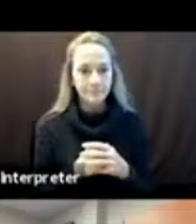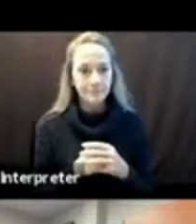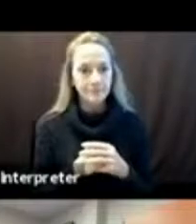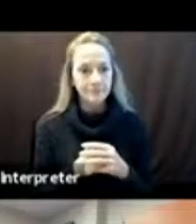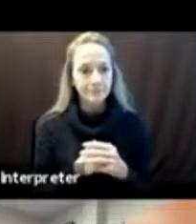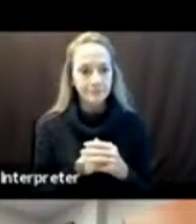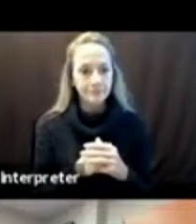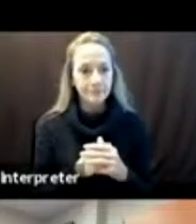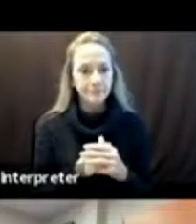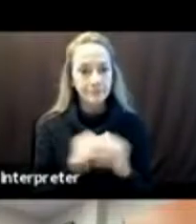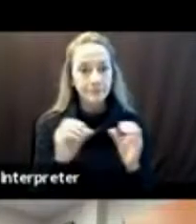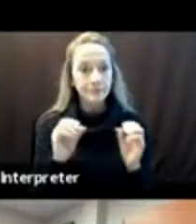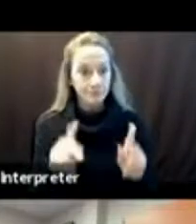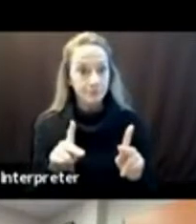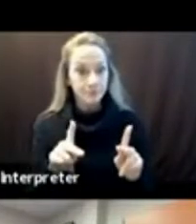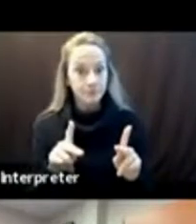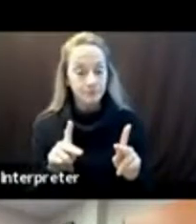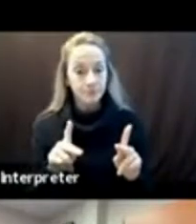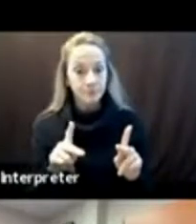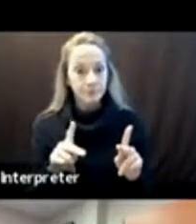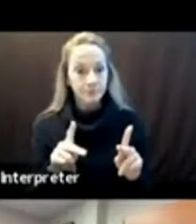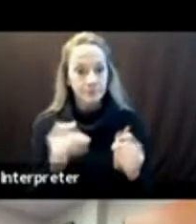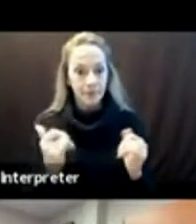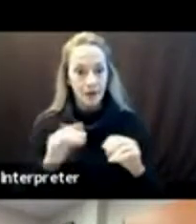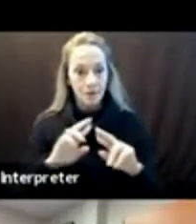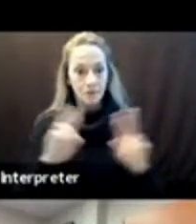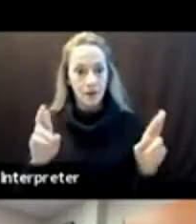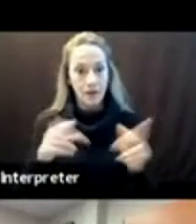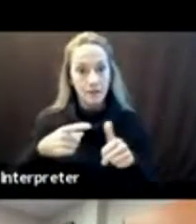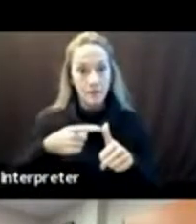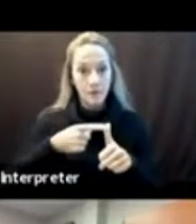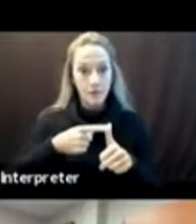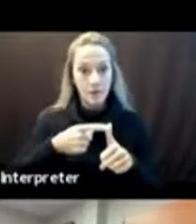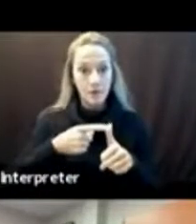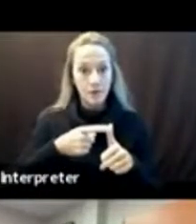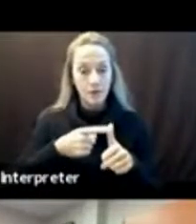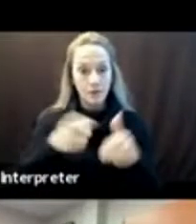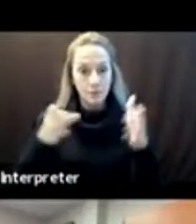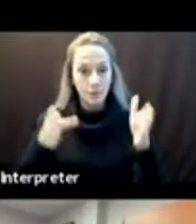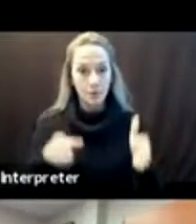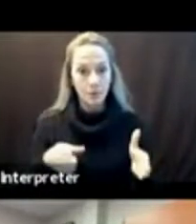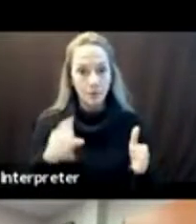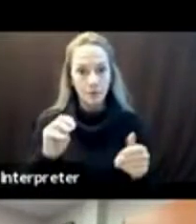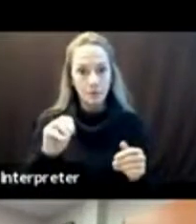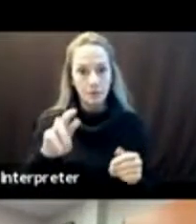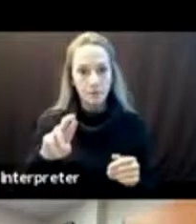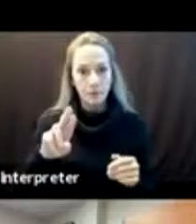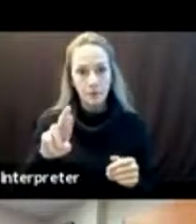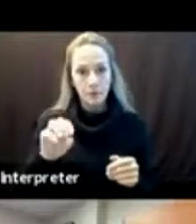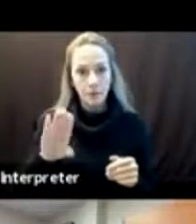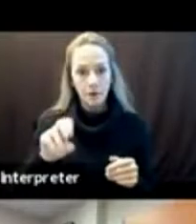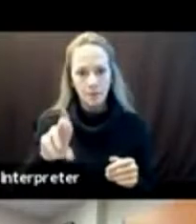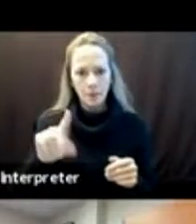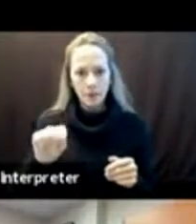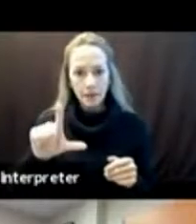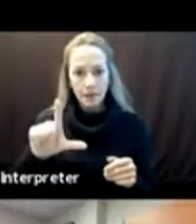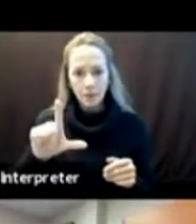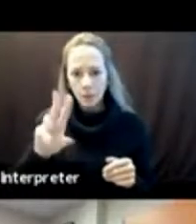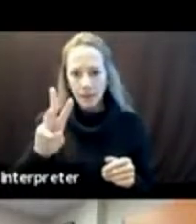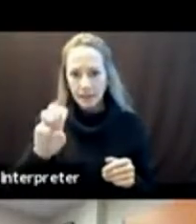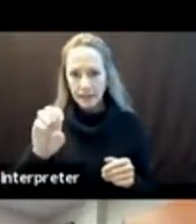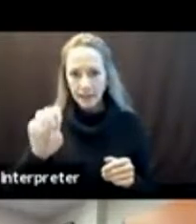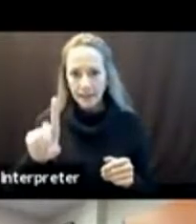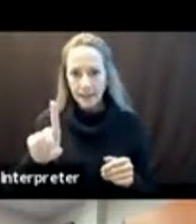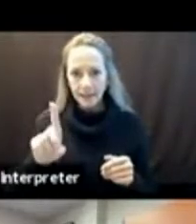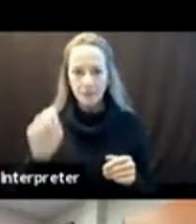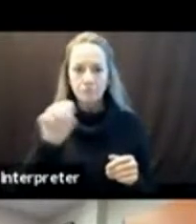So you need to look. Okay, so we are ready. First up, we have Mr. Robert Weed. Mr. Weed, if you'll please